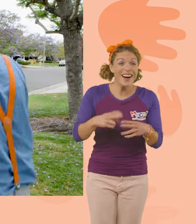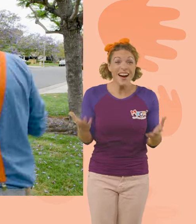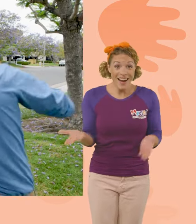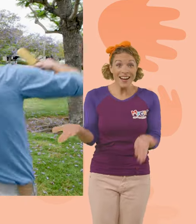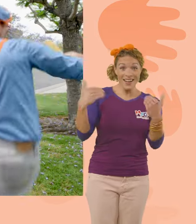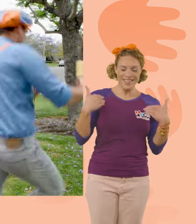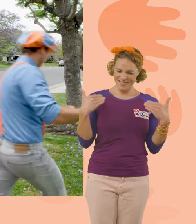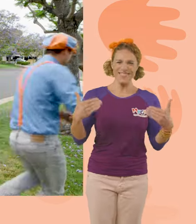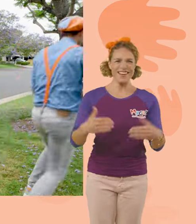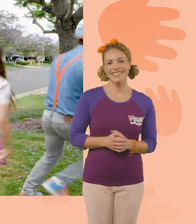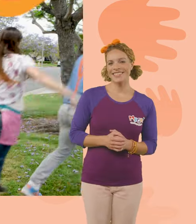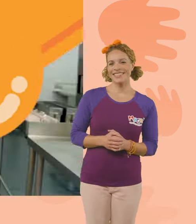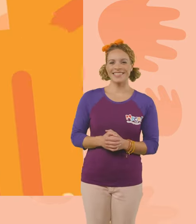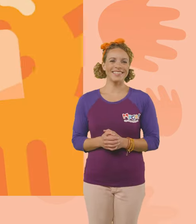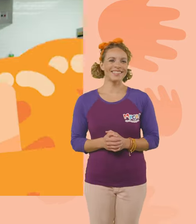go. Let's go.